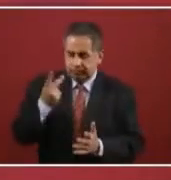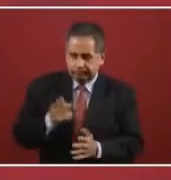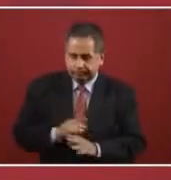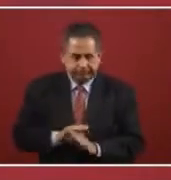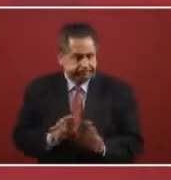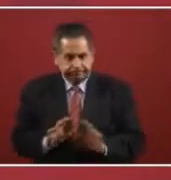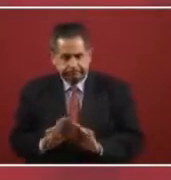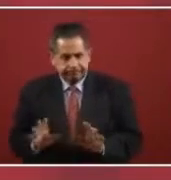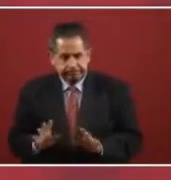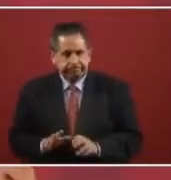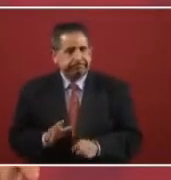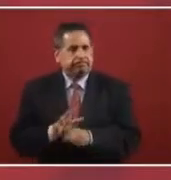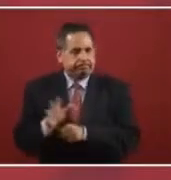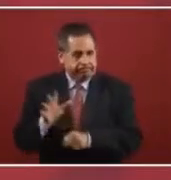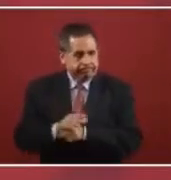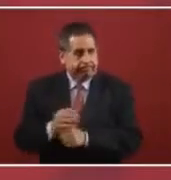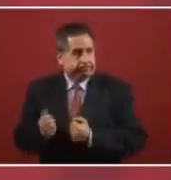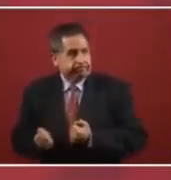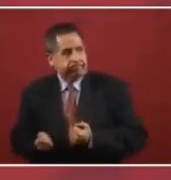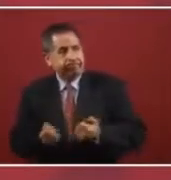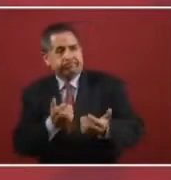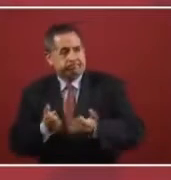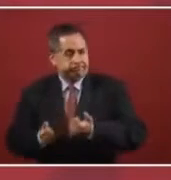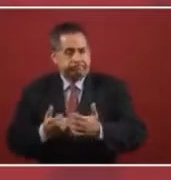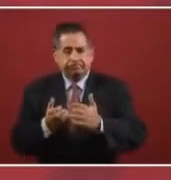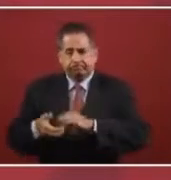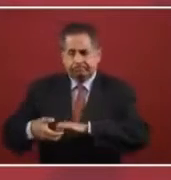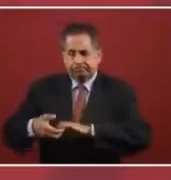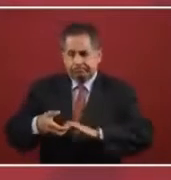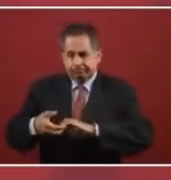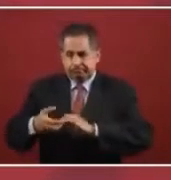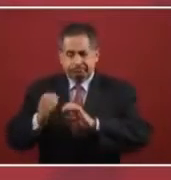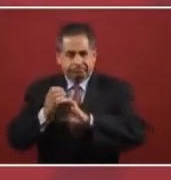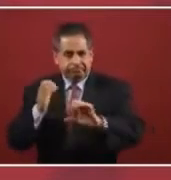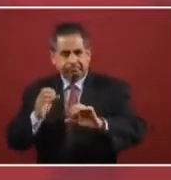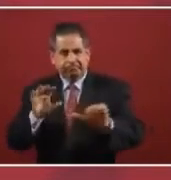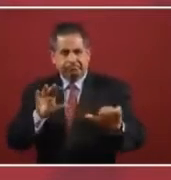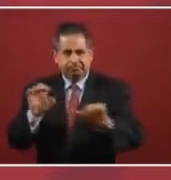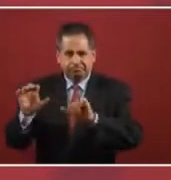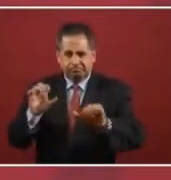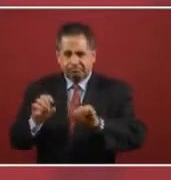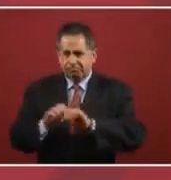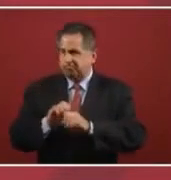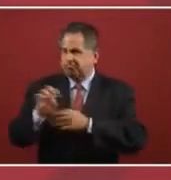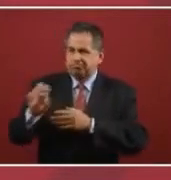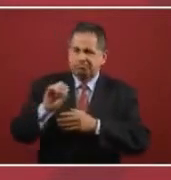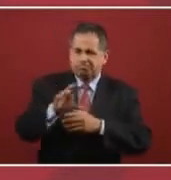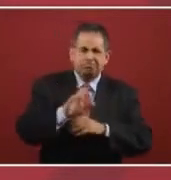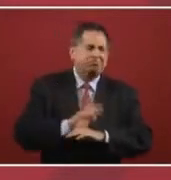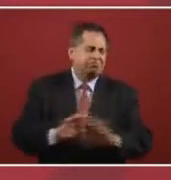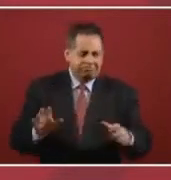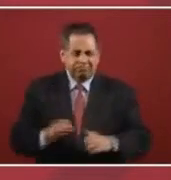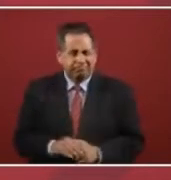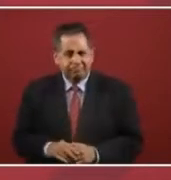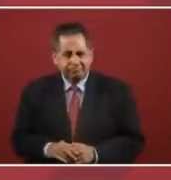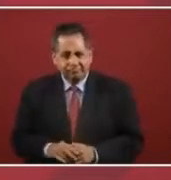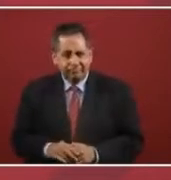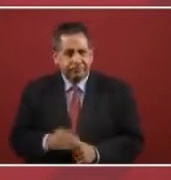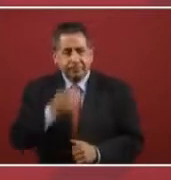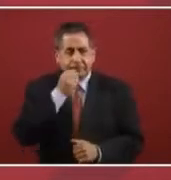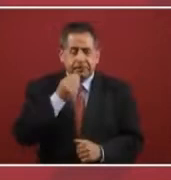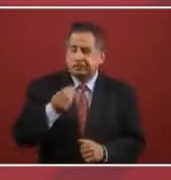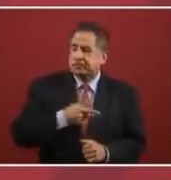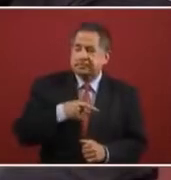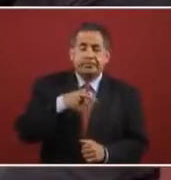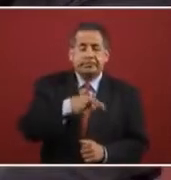Ya tenemos, because we have now más de 600 pipas. More than 600 pipes. So sabotaje, now, if